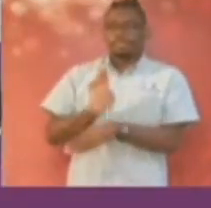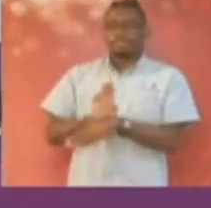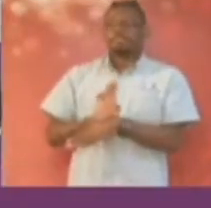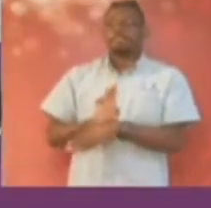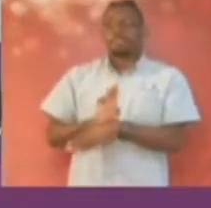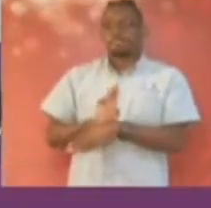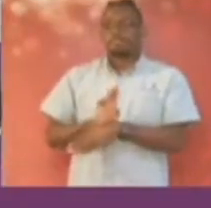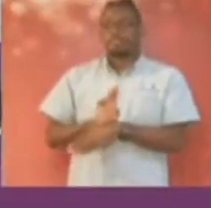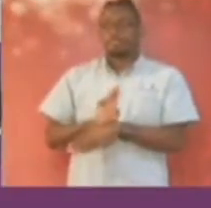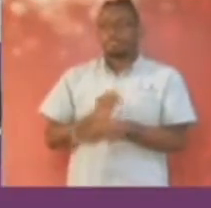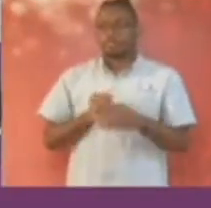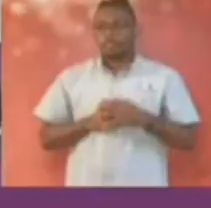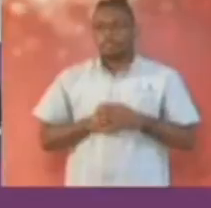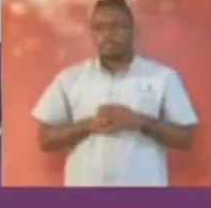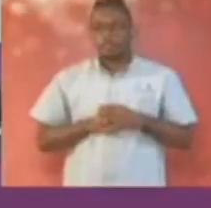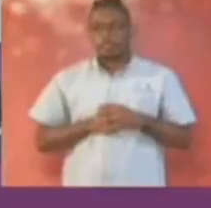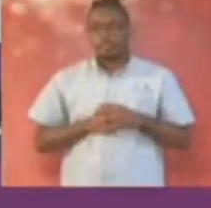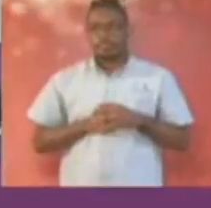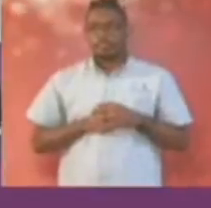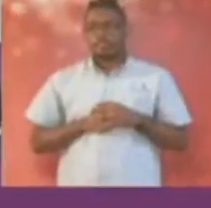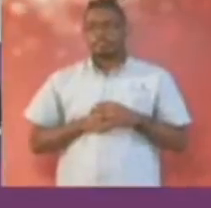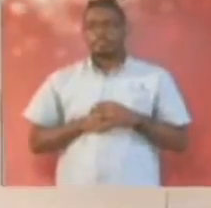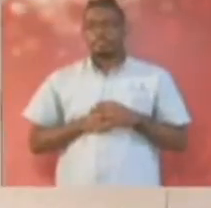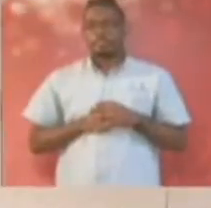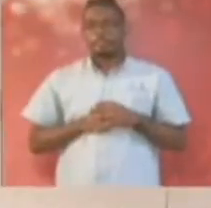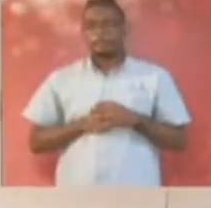resources that you would have to use? Thanks.